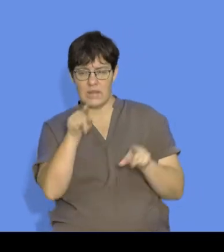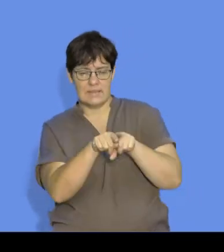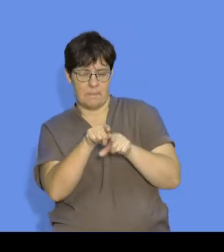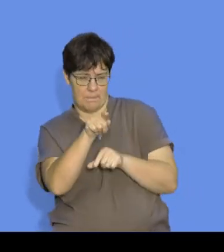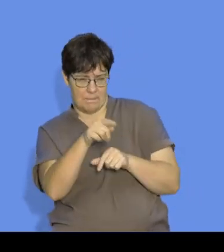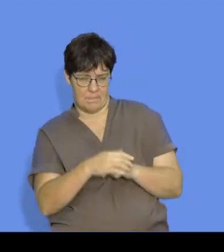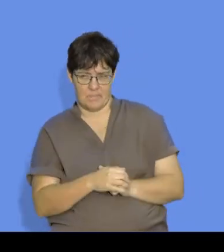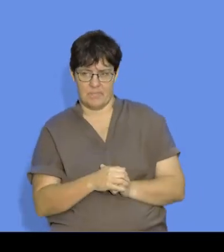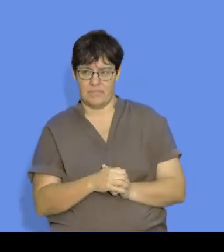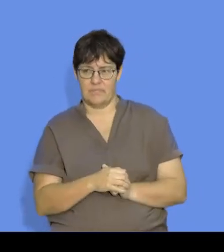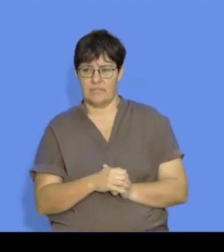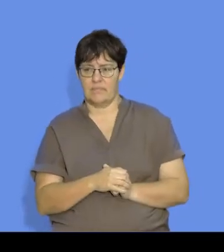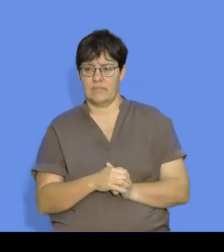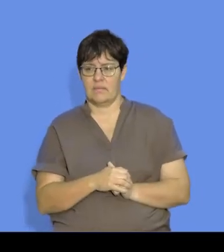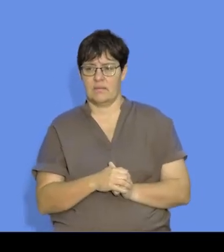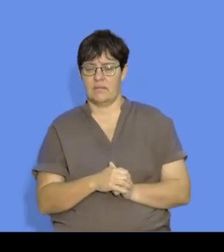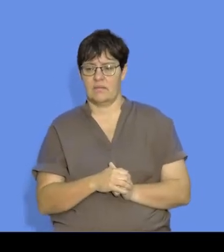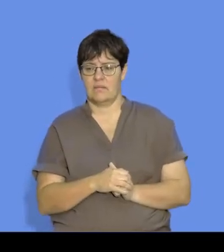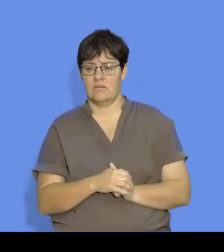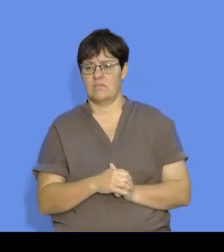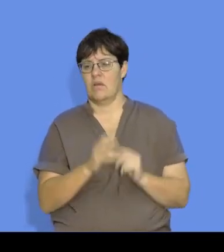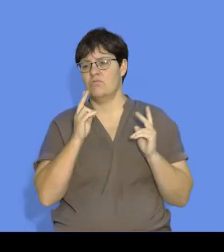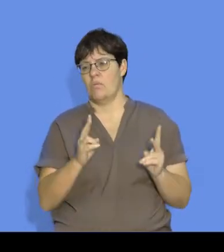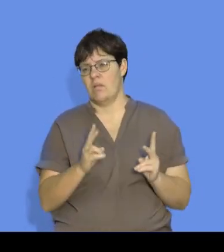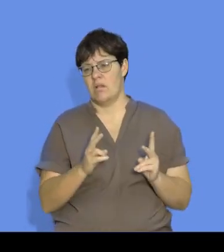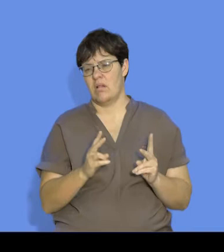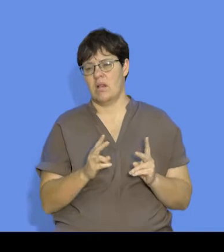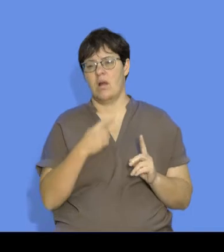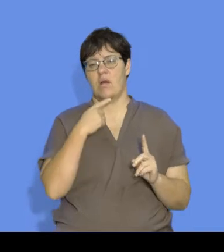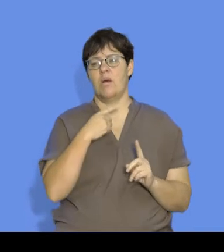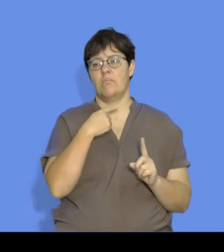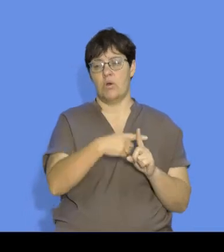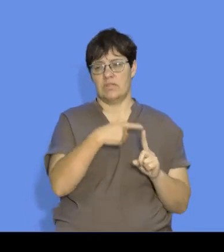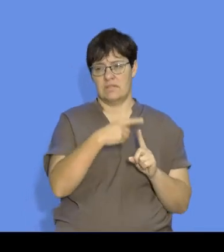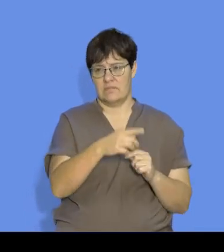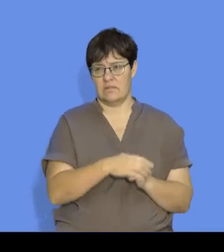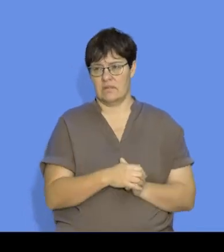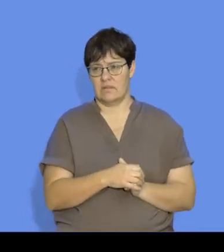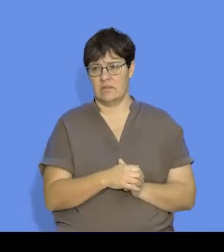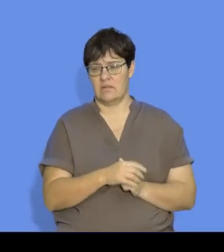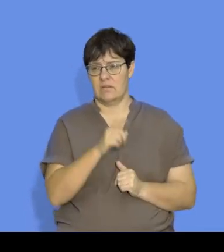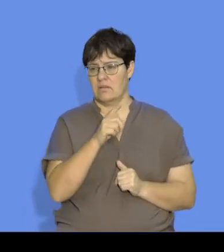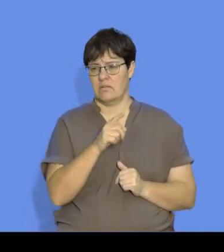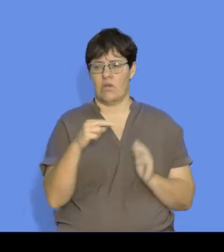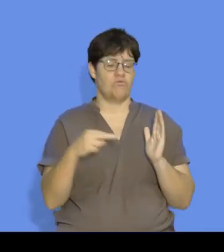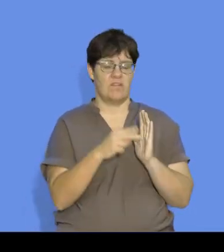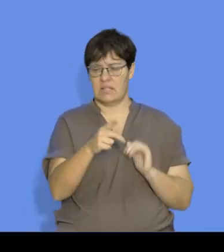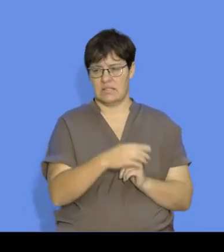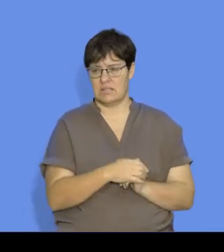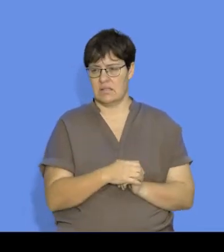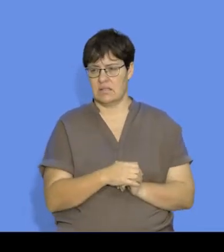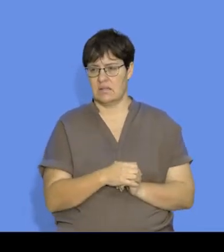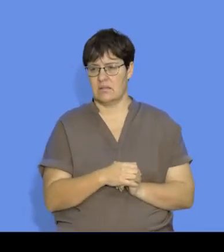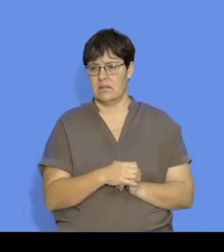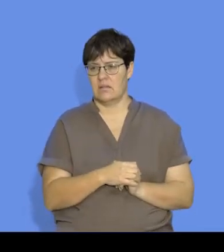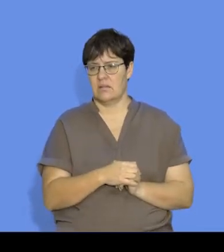look something of this nature. So this is normally actually for a positive one, where this is not reflected,